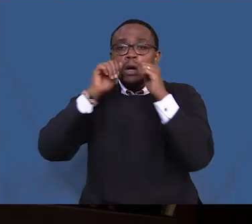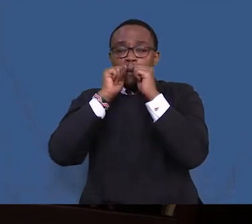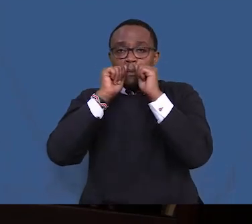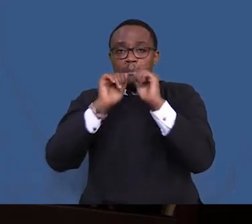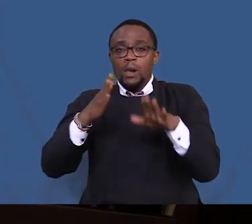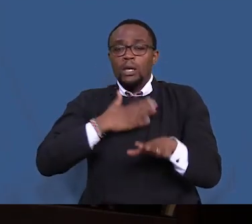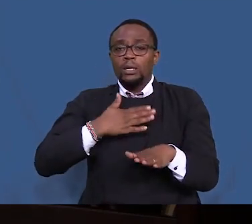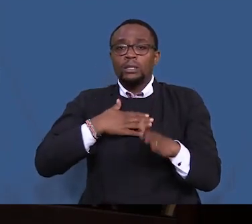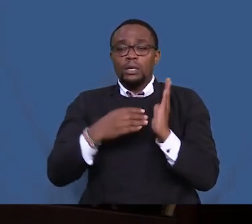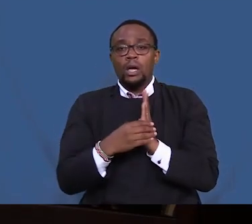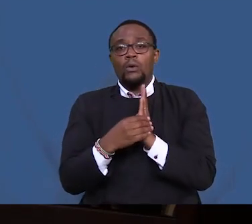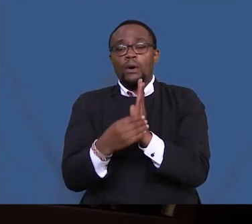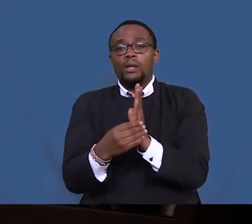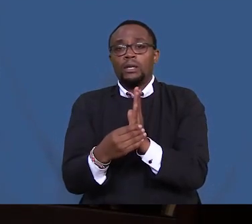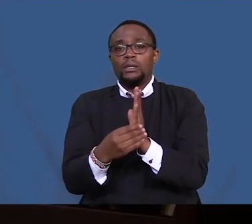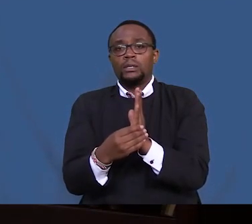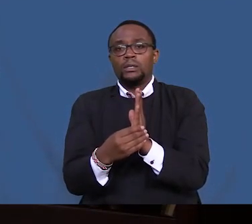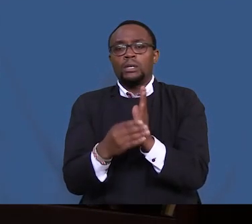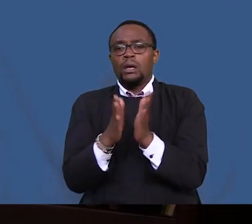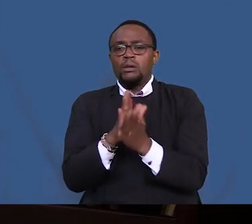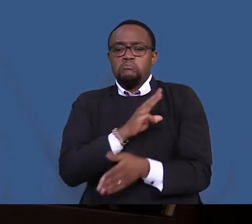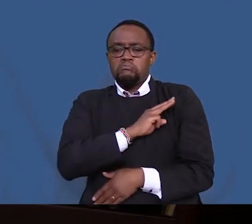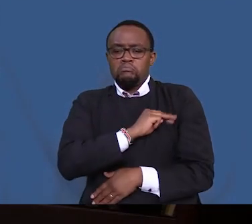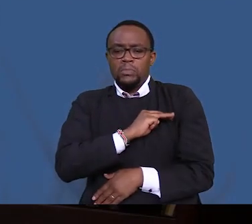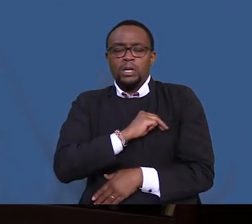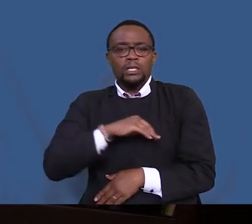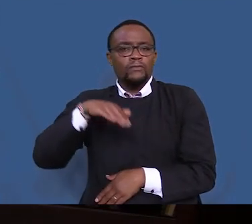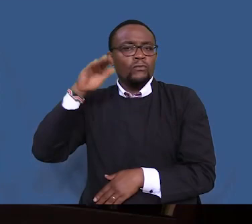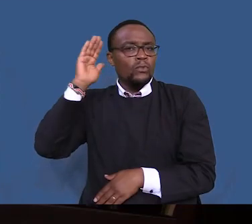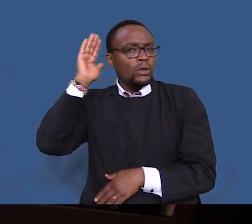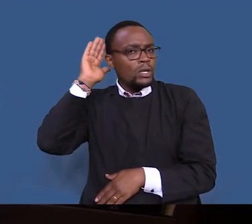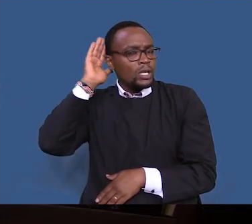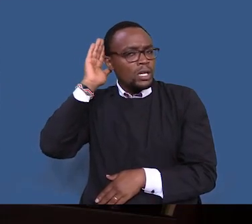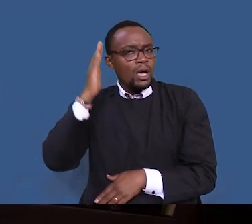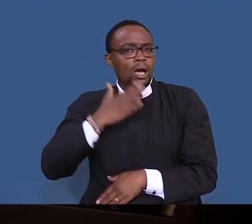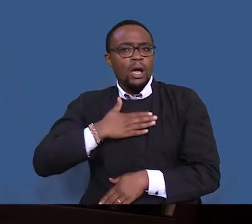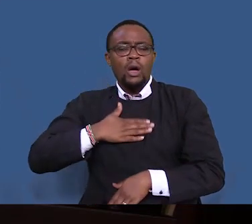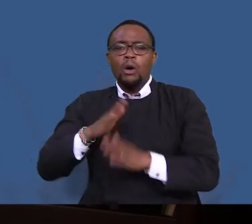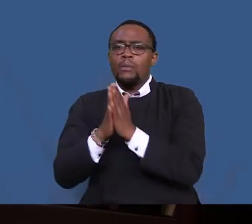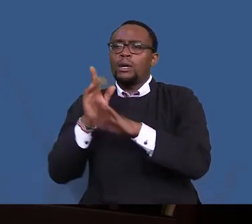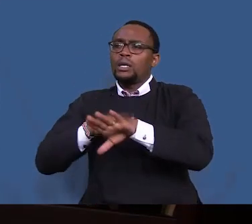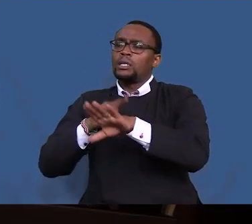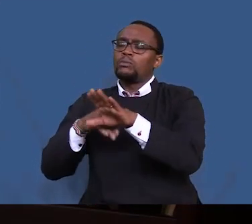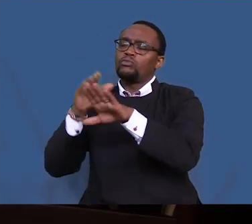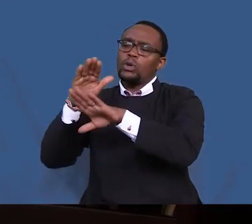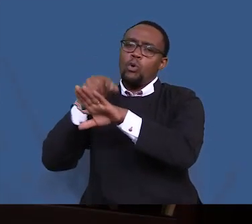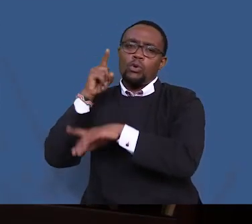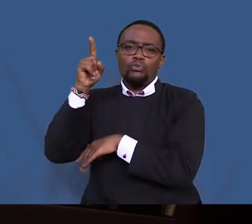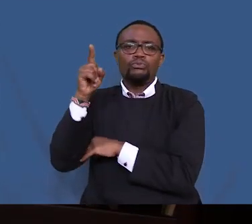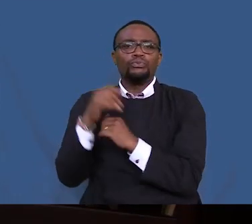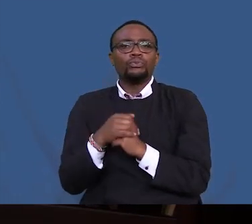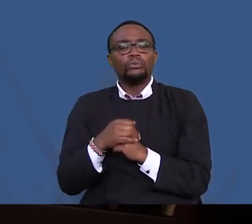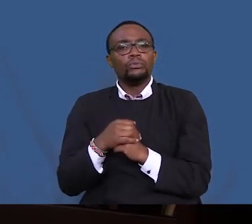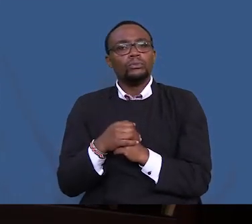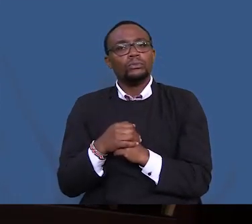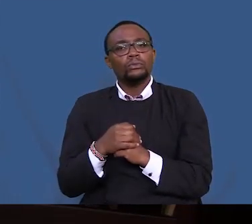our rulers. And mercifully hear us when we call upon thee. Endue